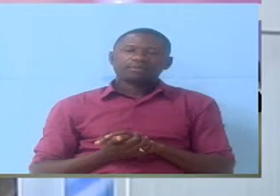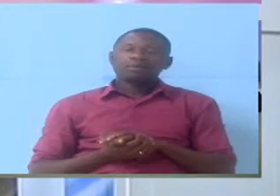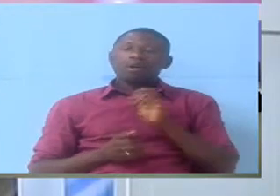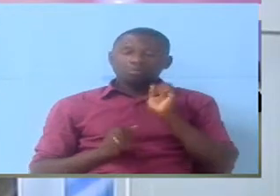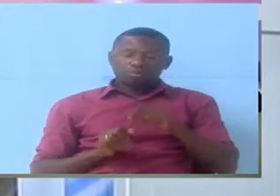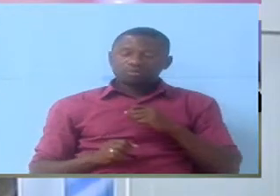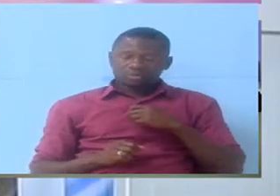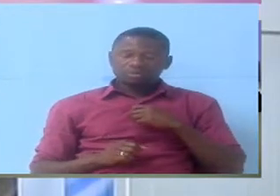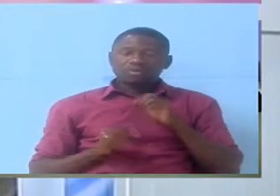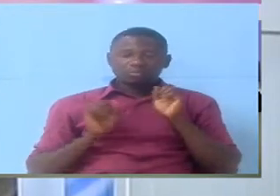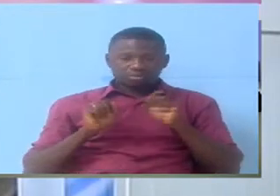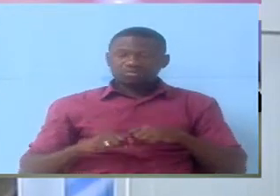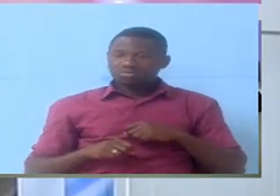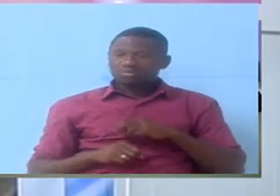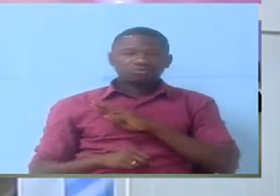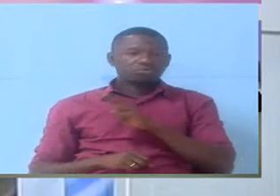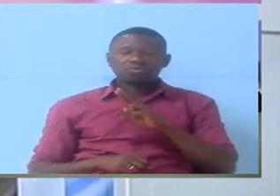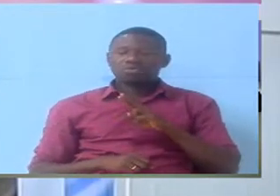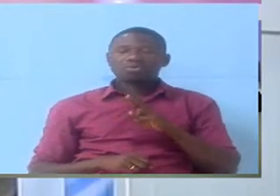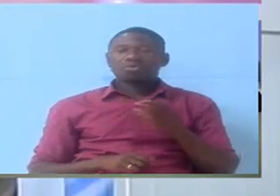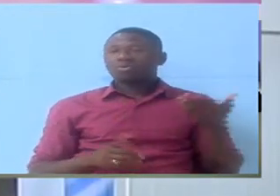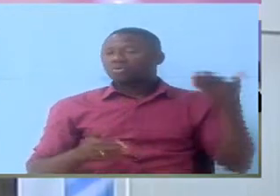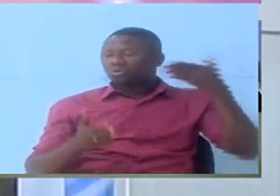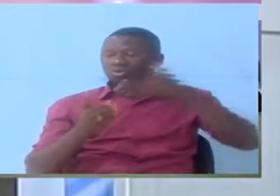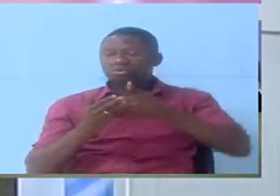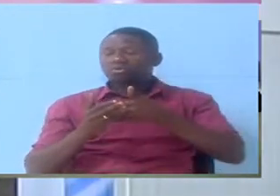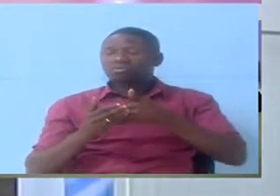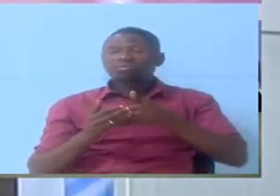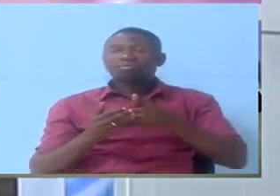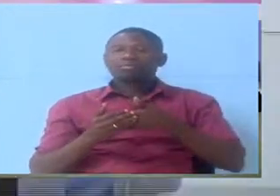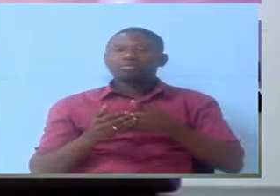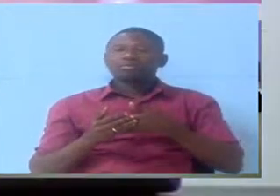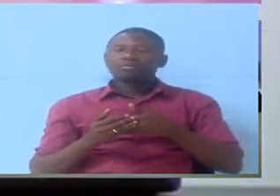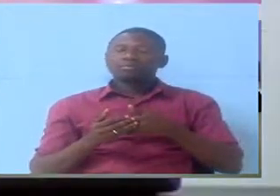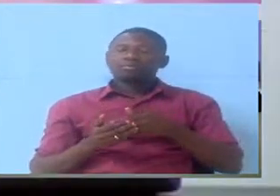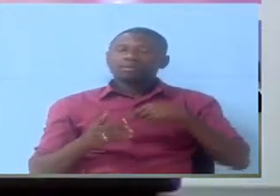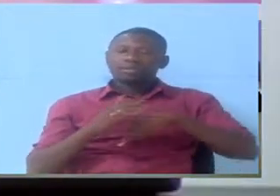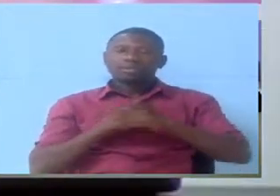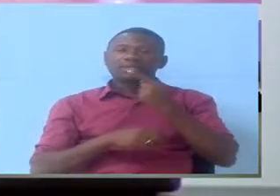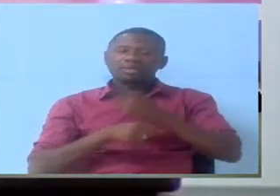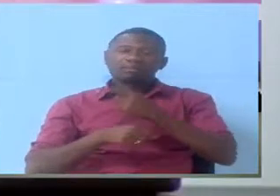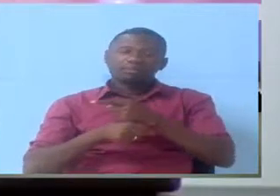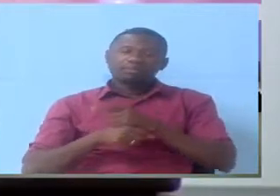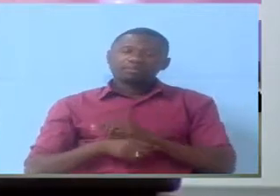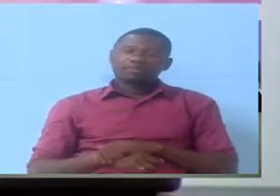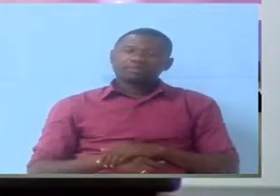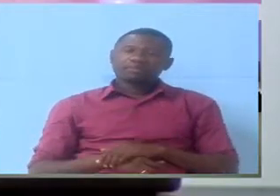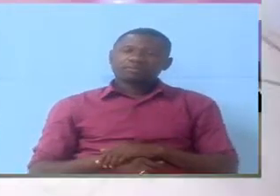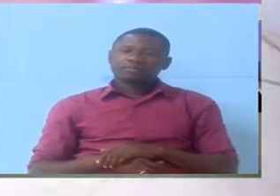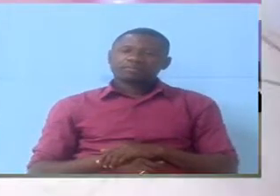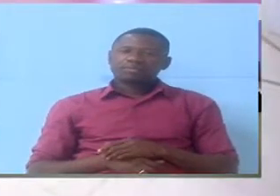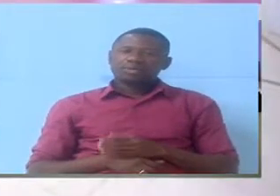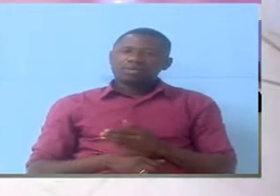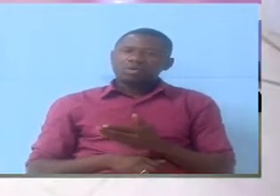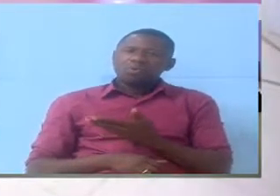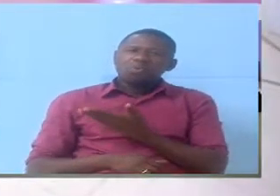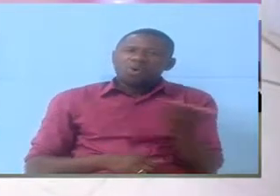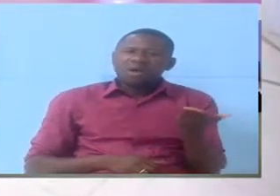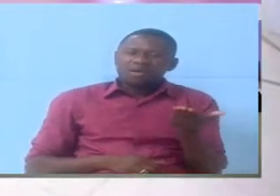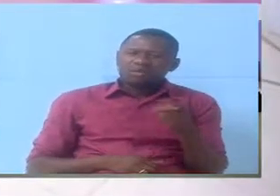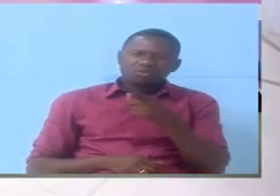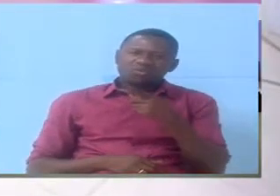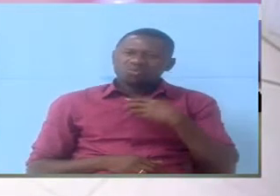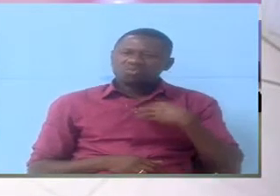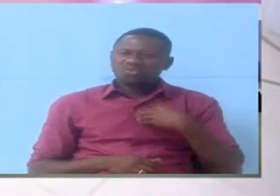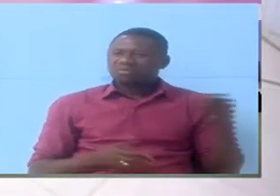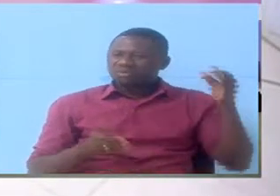Gambia. But mtina Gambia. Why couldn't you? Muna atina itinano. Council because of the threat. Council katu silandir